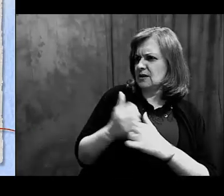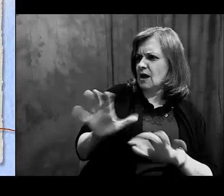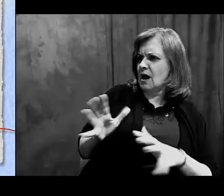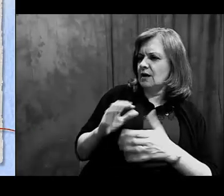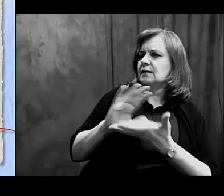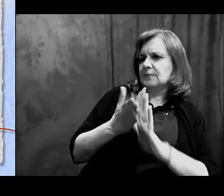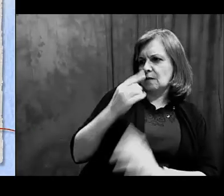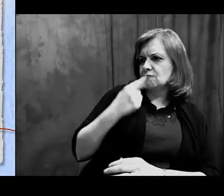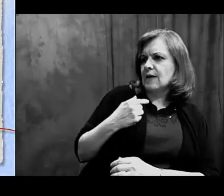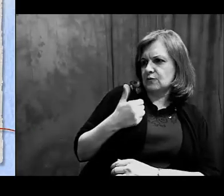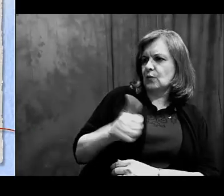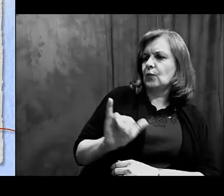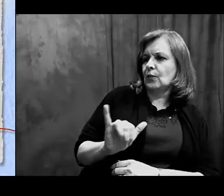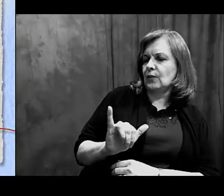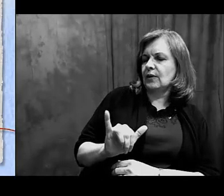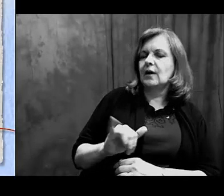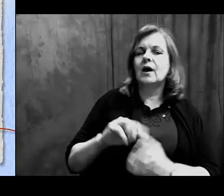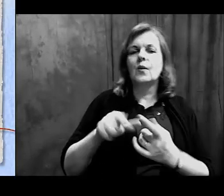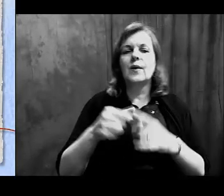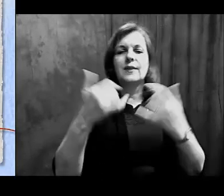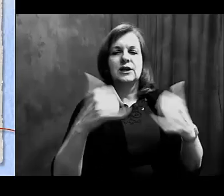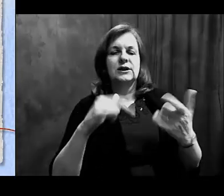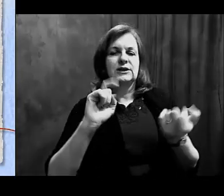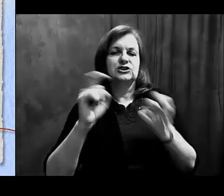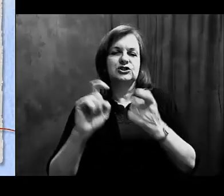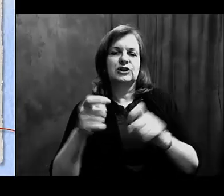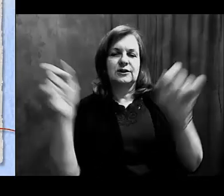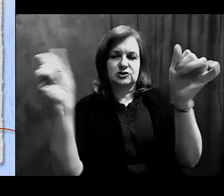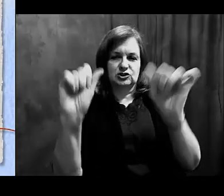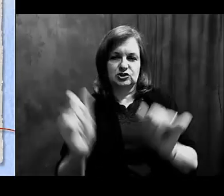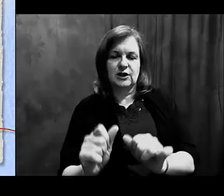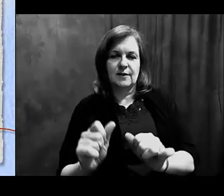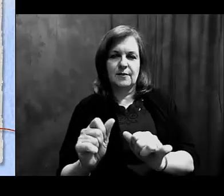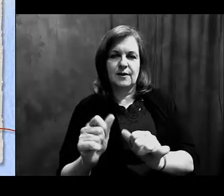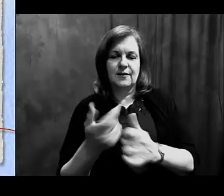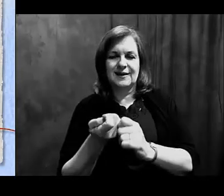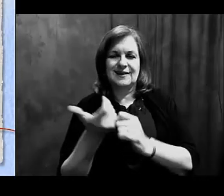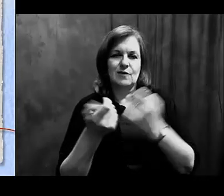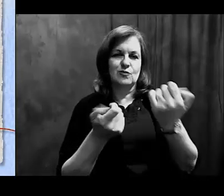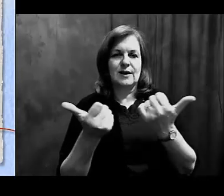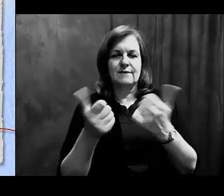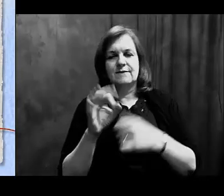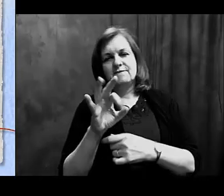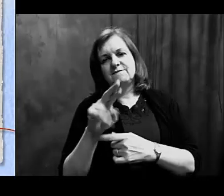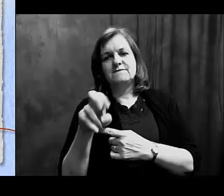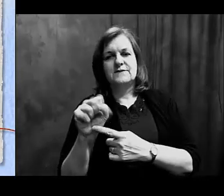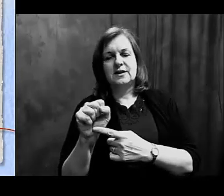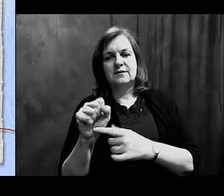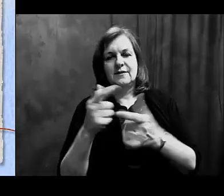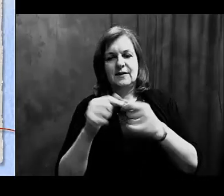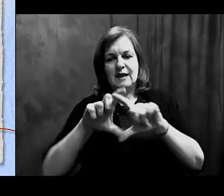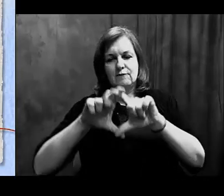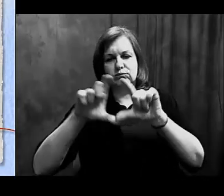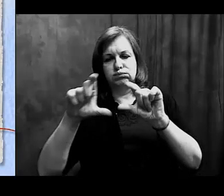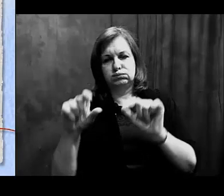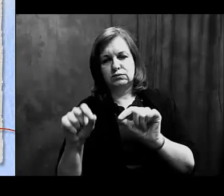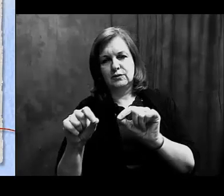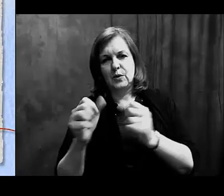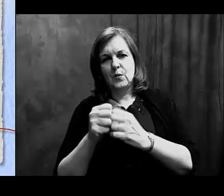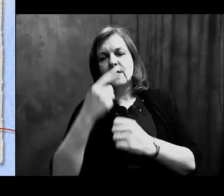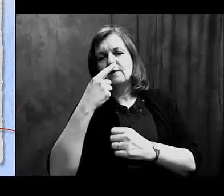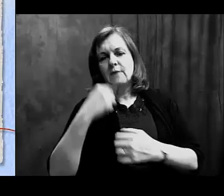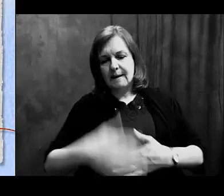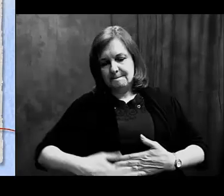of thing. The other, when they started to play around this a little more, they took the fins off, so you have kind of just this oval shape,